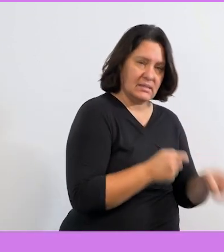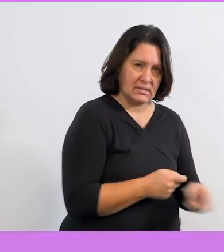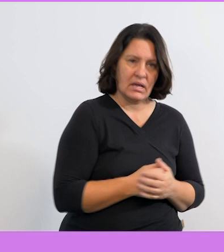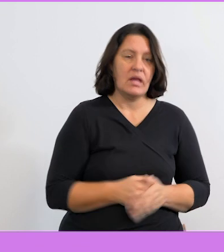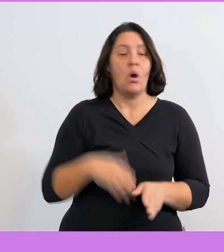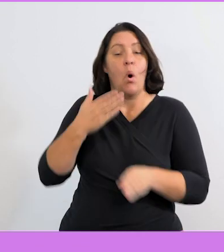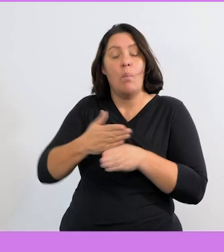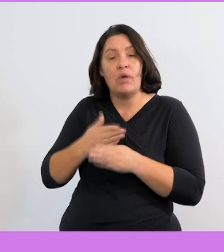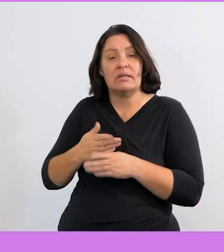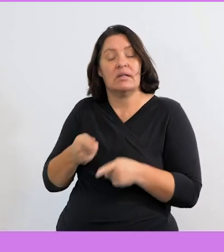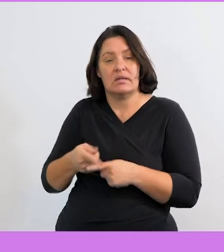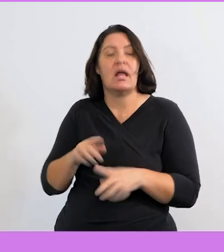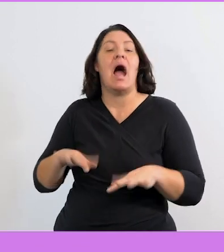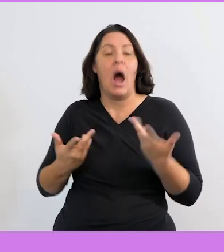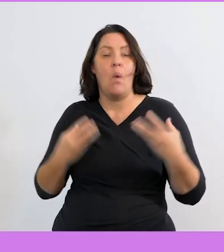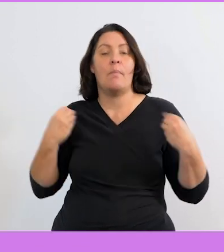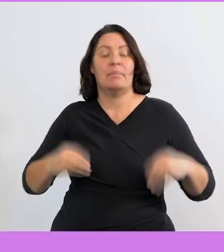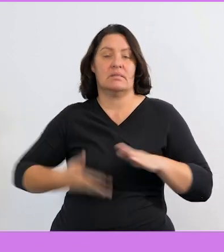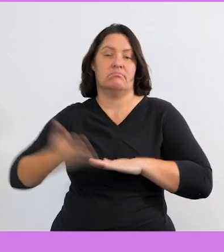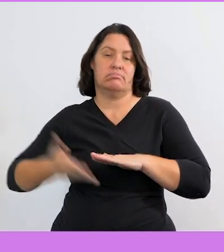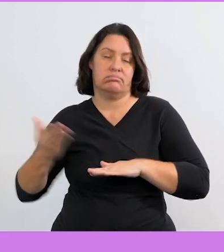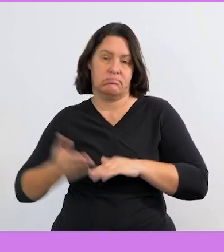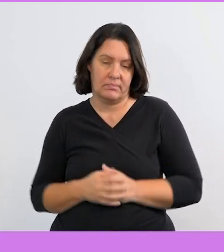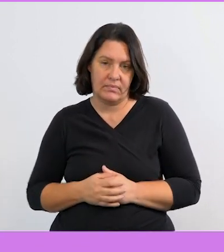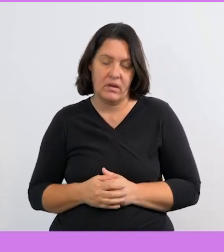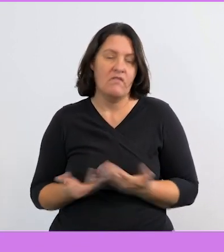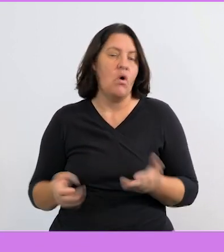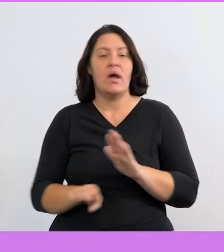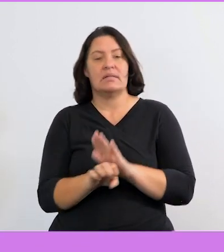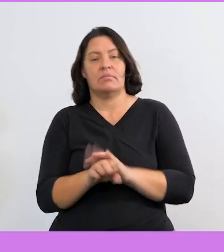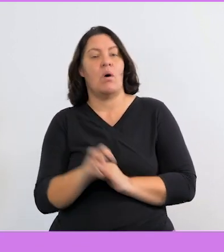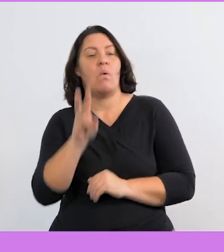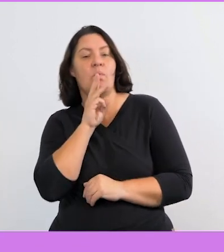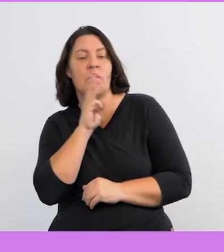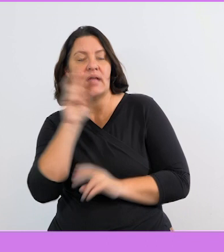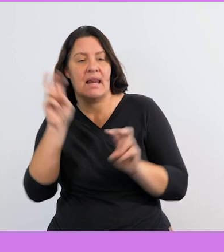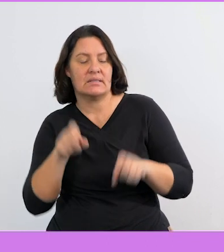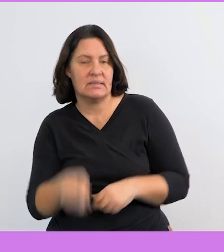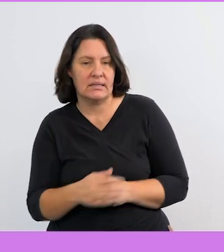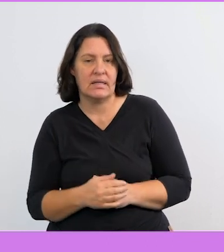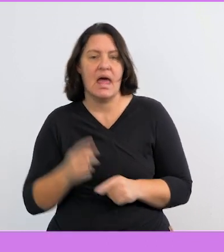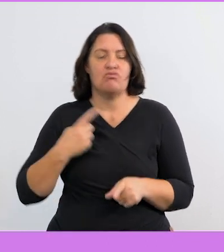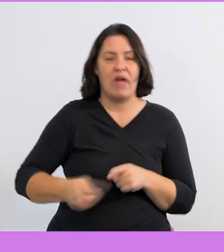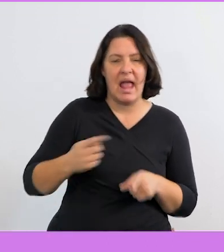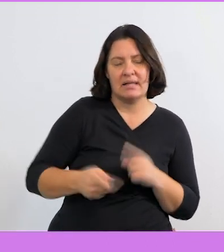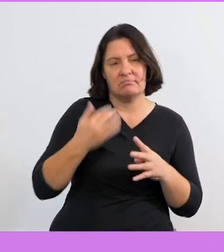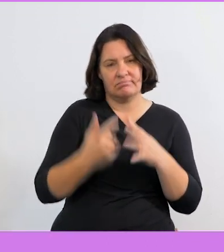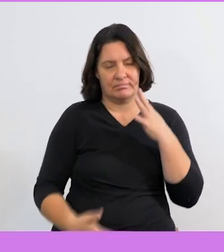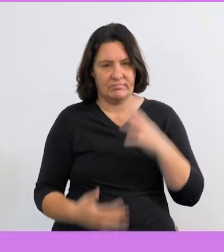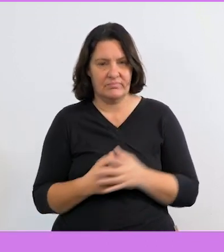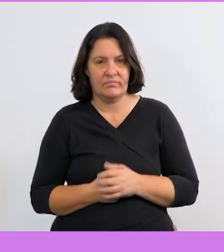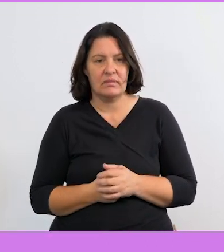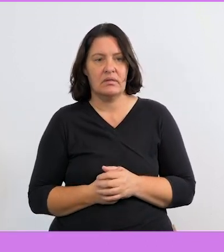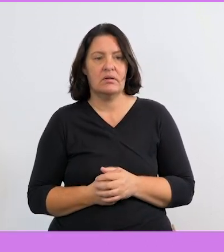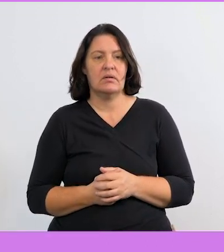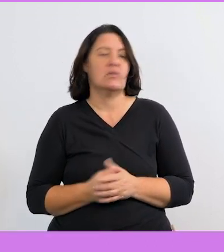cost is the cost involved in operating the business, right? For example, water, electricity, rent, and so